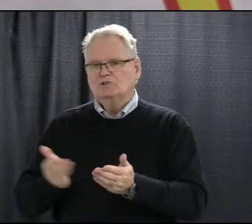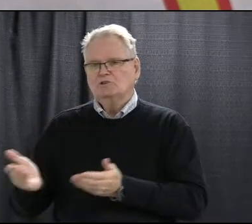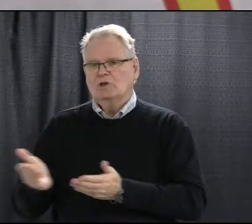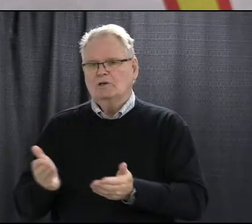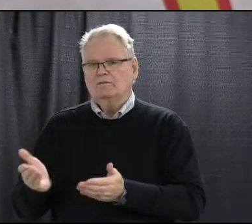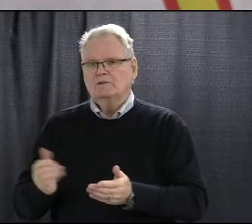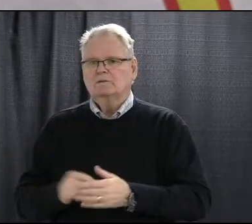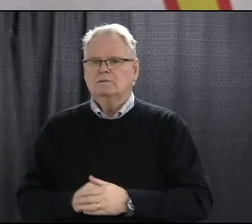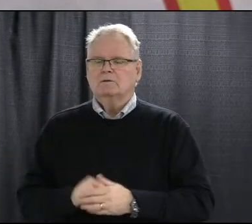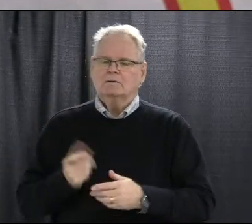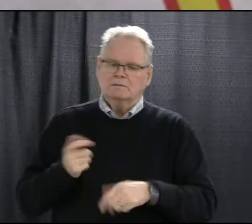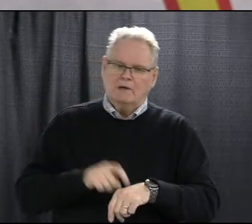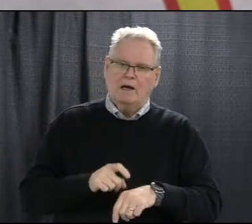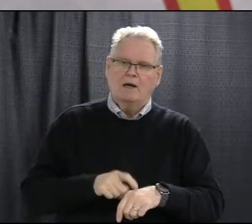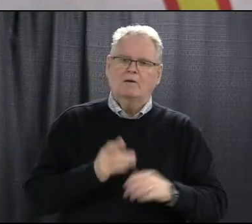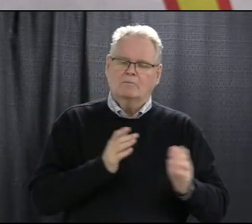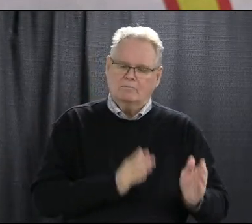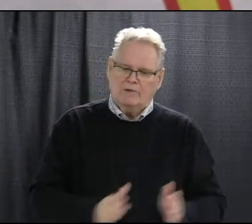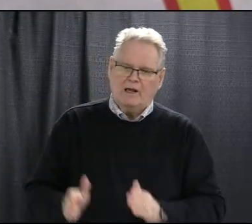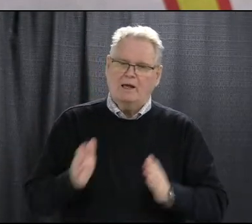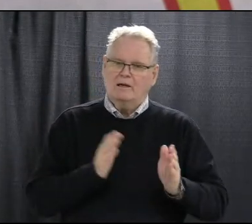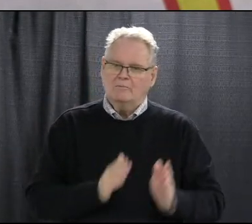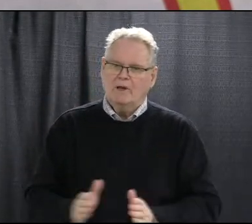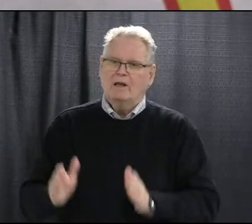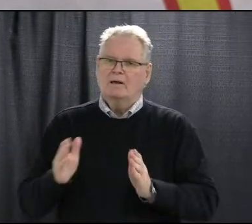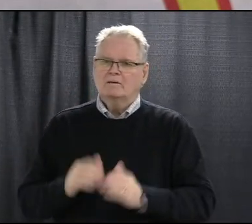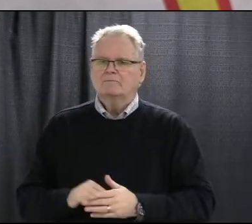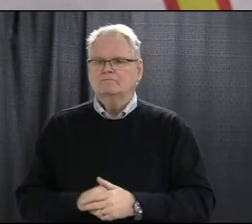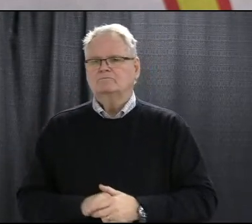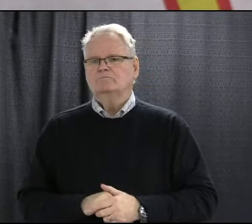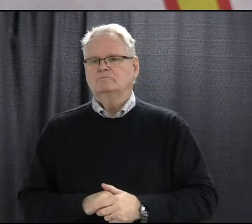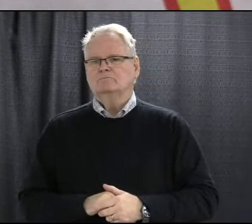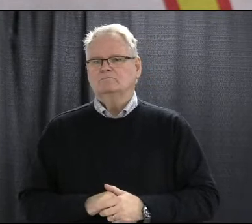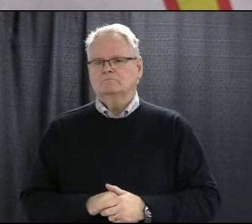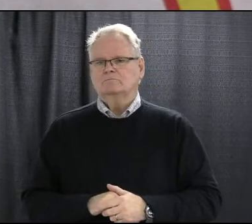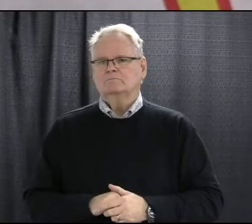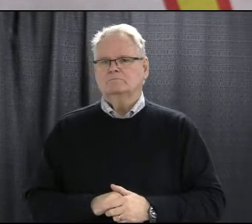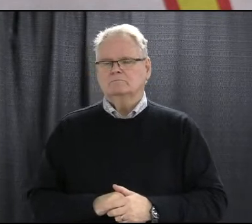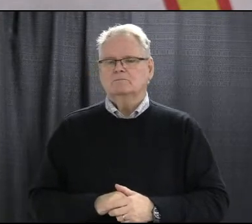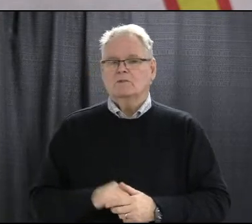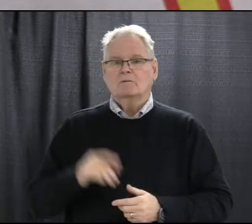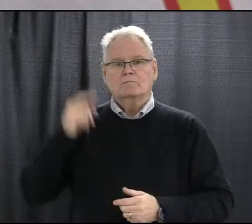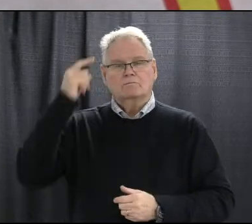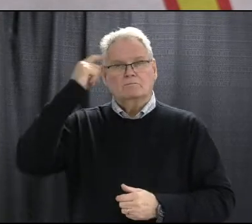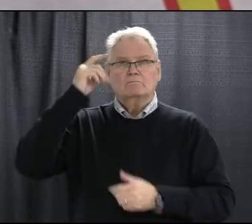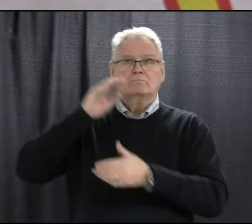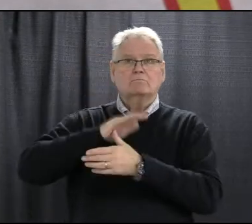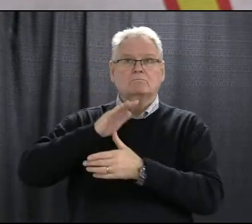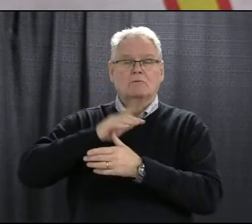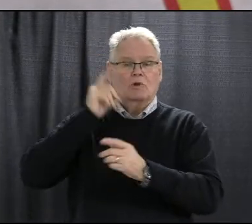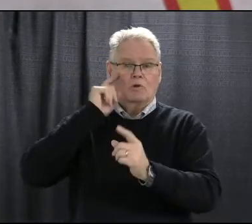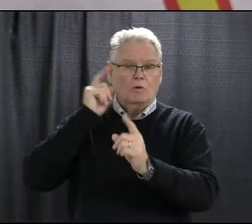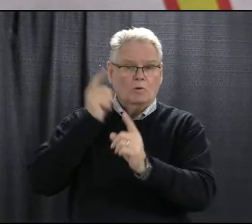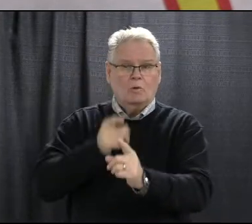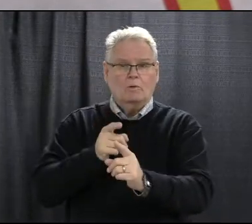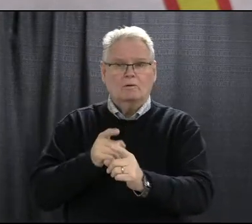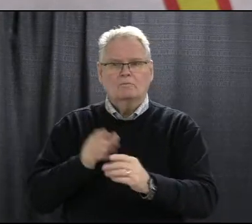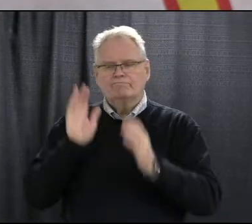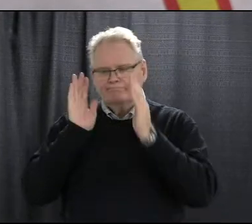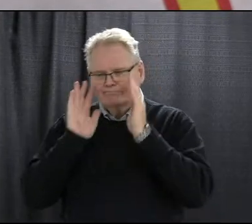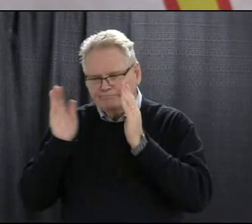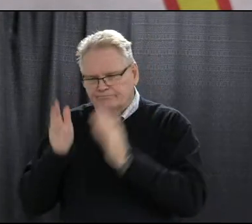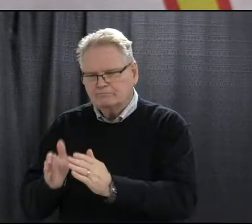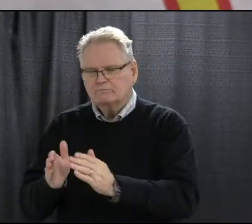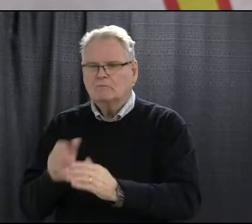mind, and this is the next piece of the puzzle that fits into creating that picture of a better